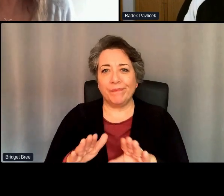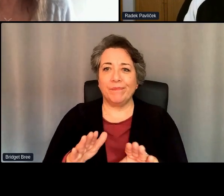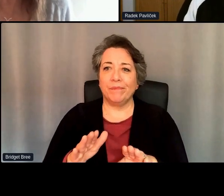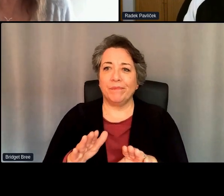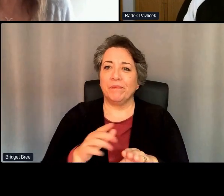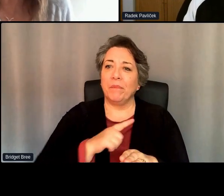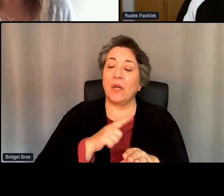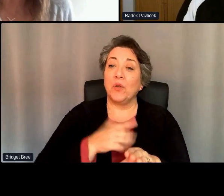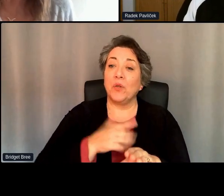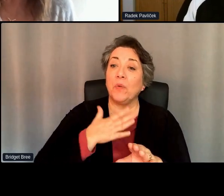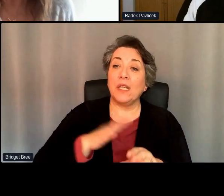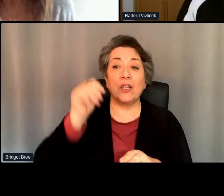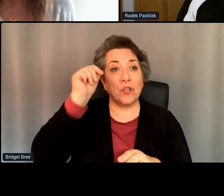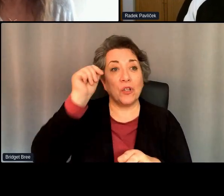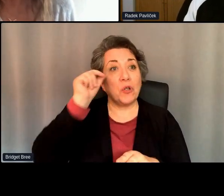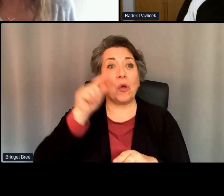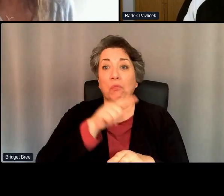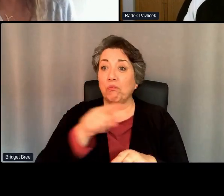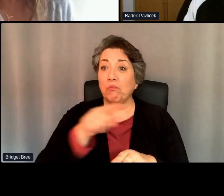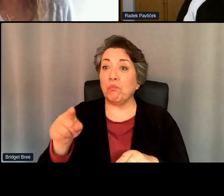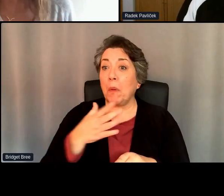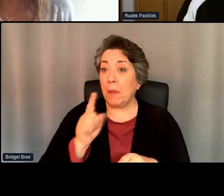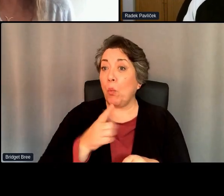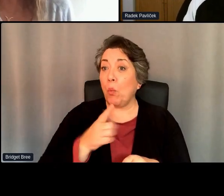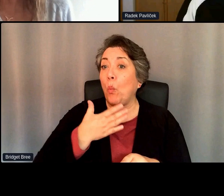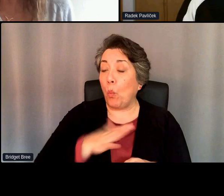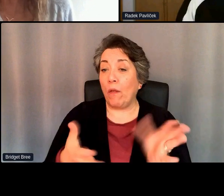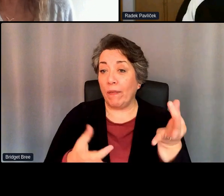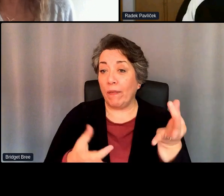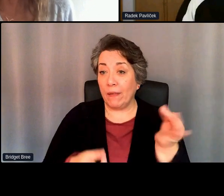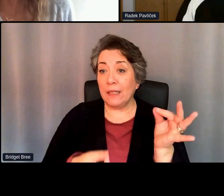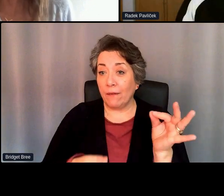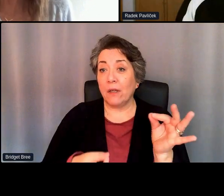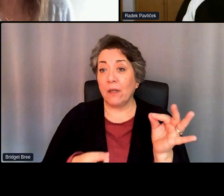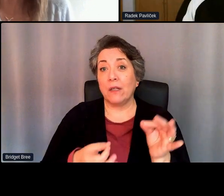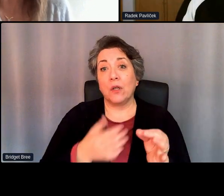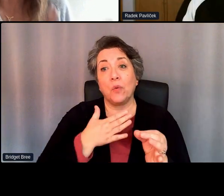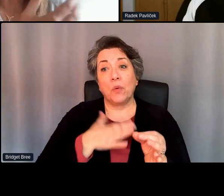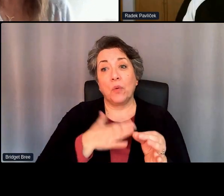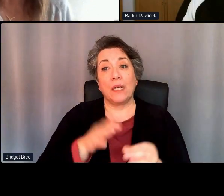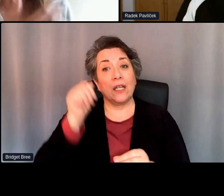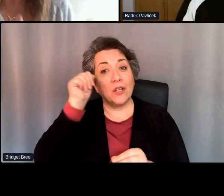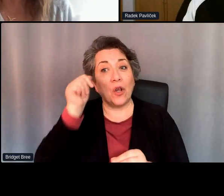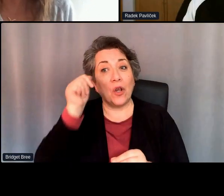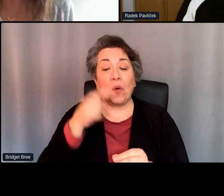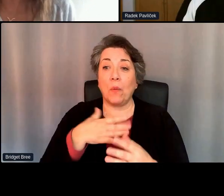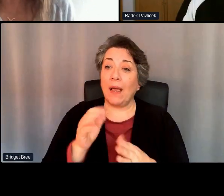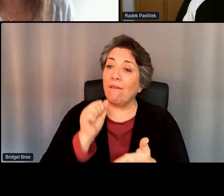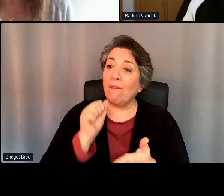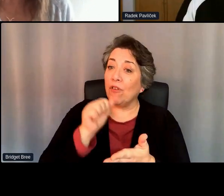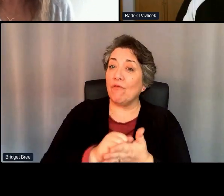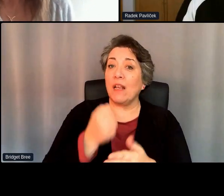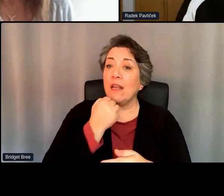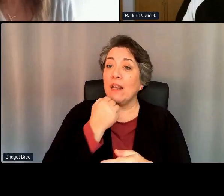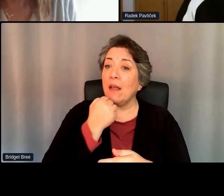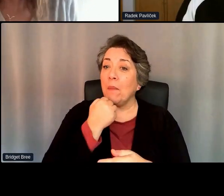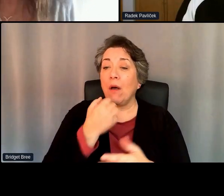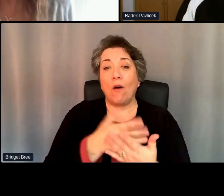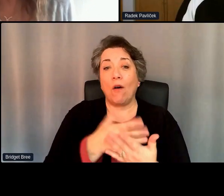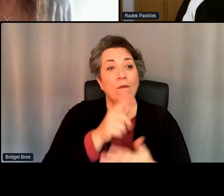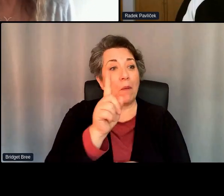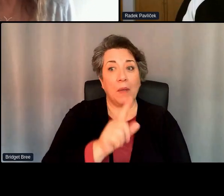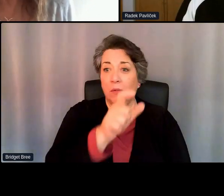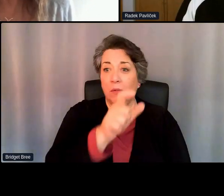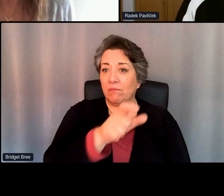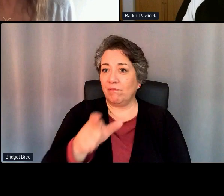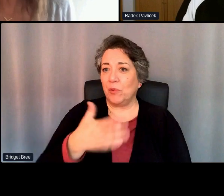for this, and we have to have the correct number of subject matter experts and so on, and then we need to do testing procedures. So it seems like an